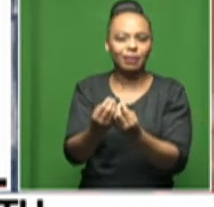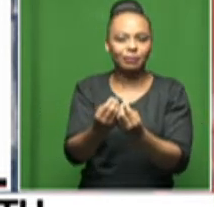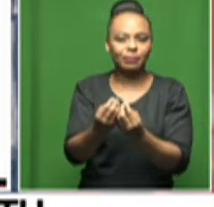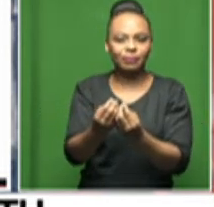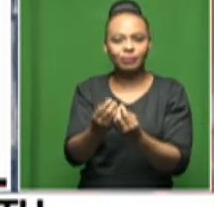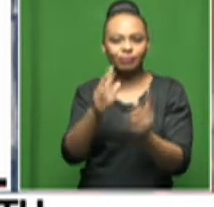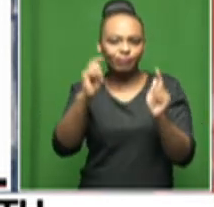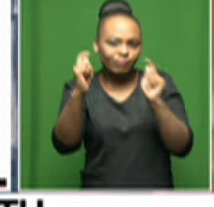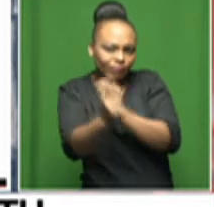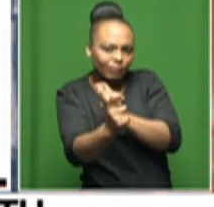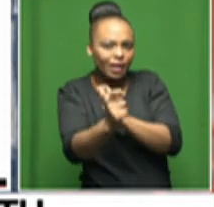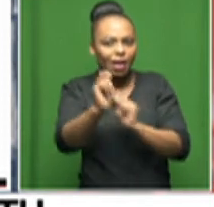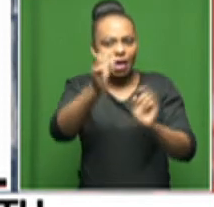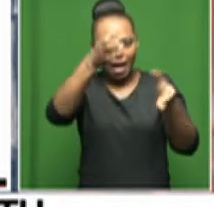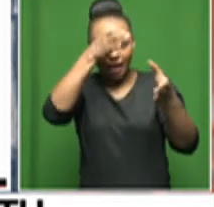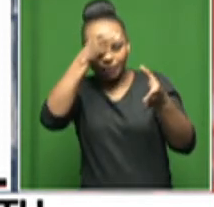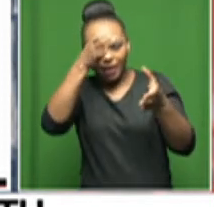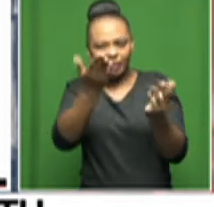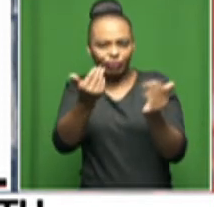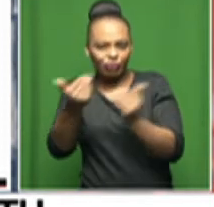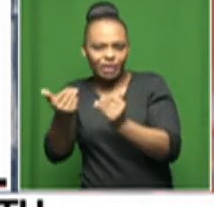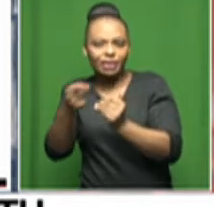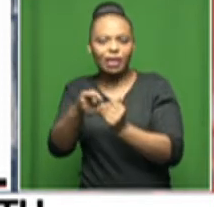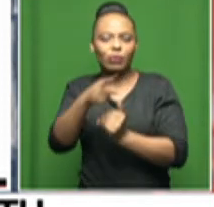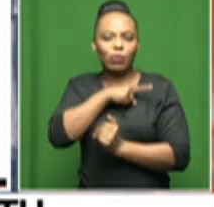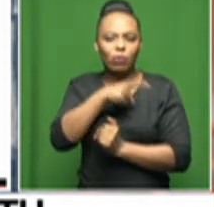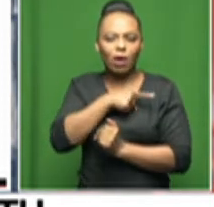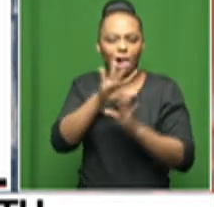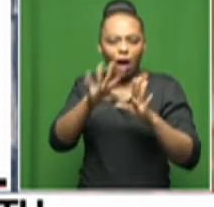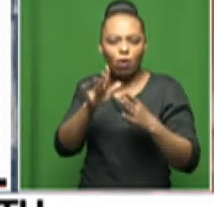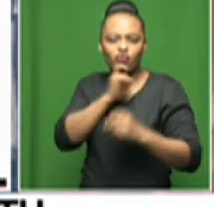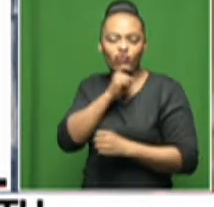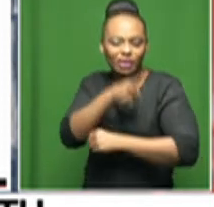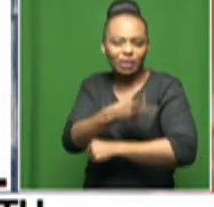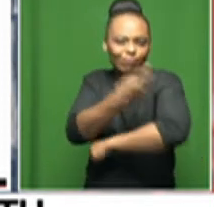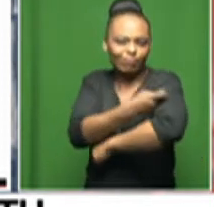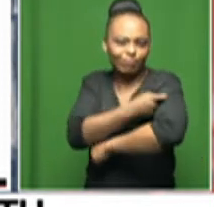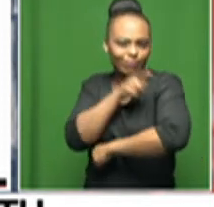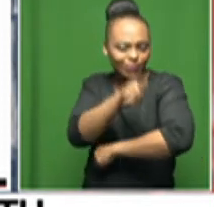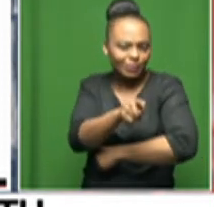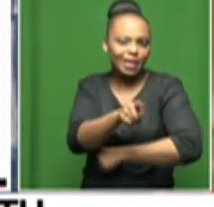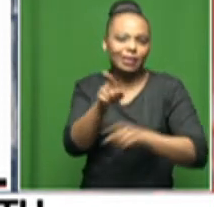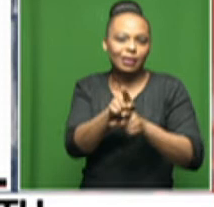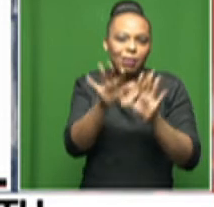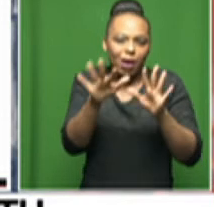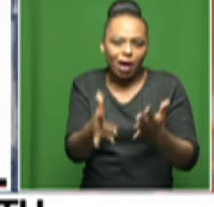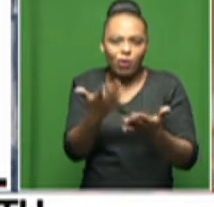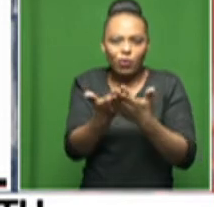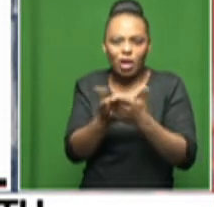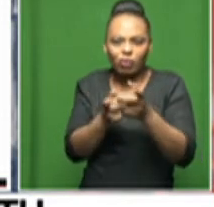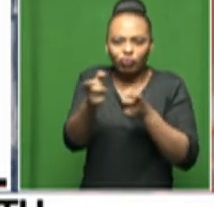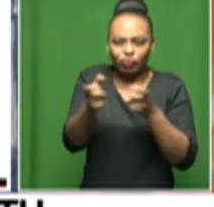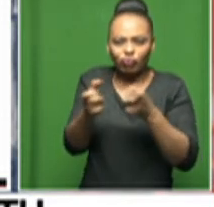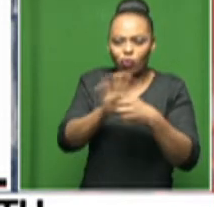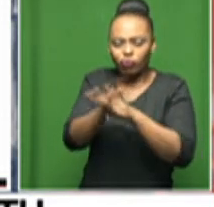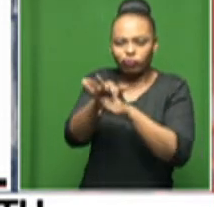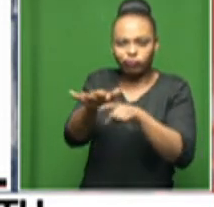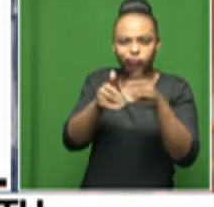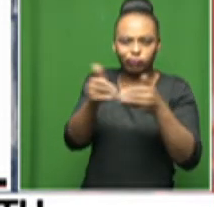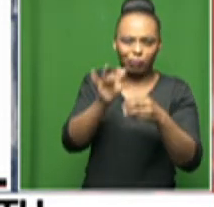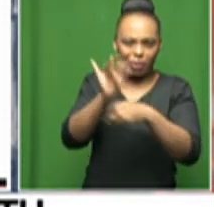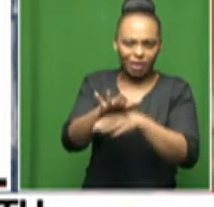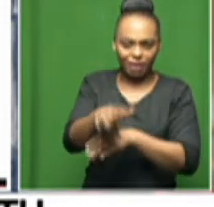our expectations of COVID-19 vaccines, as well as how we go about deciding to respond to the COVID-19 pandemic,